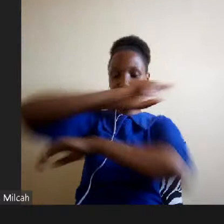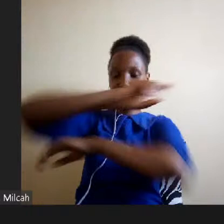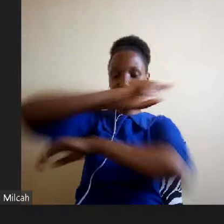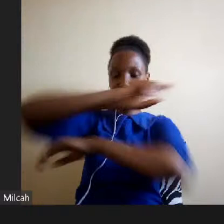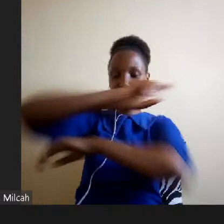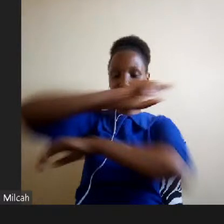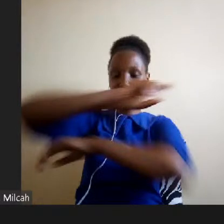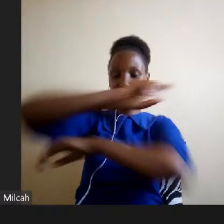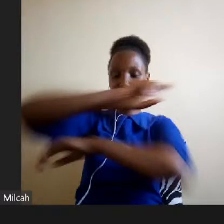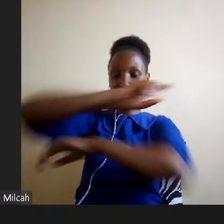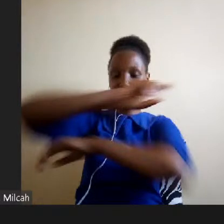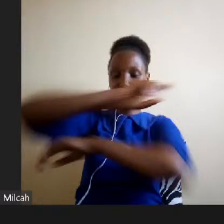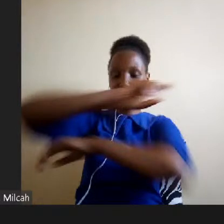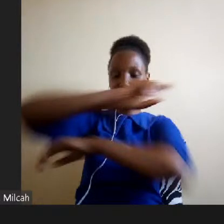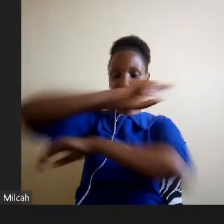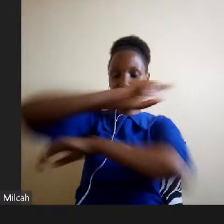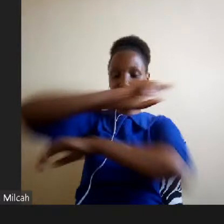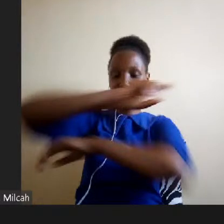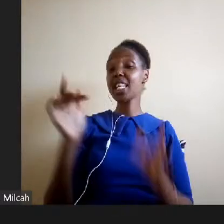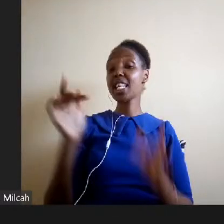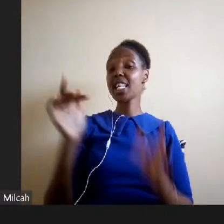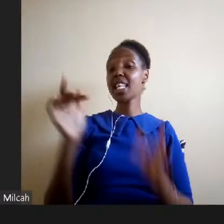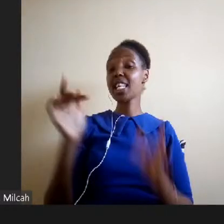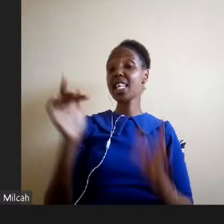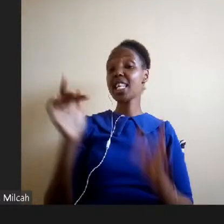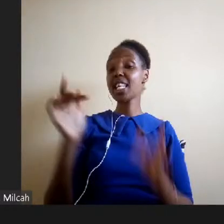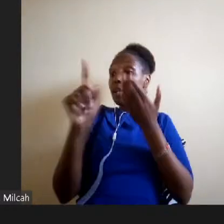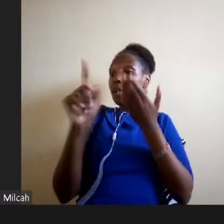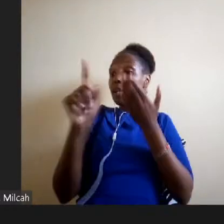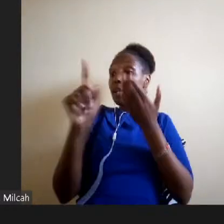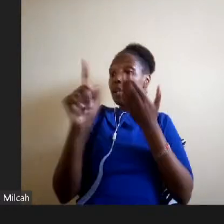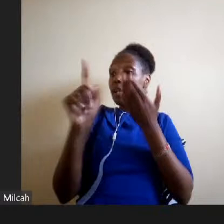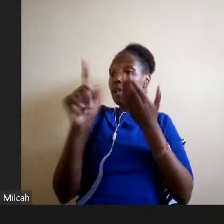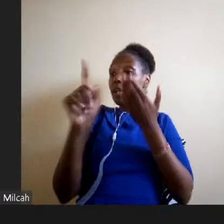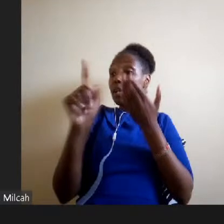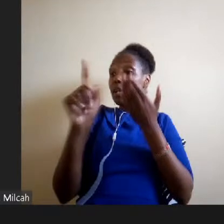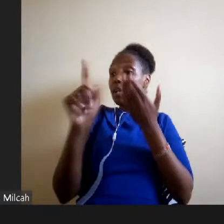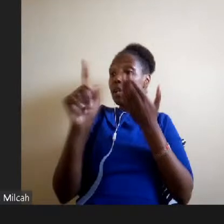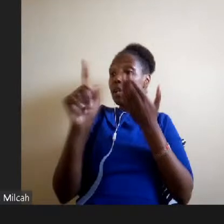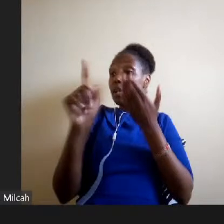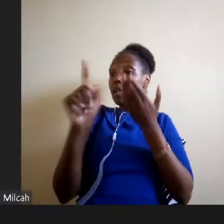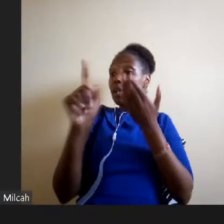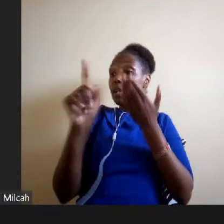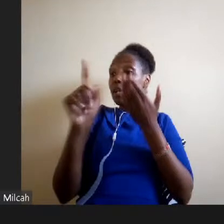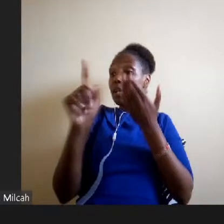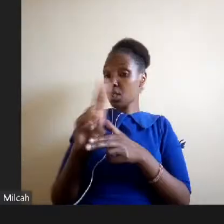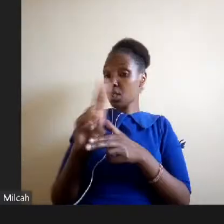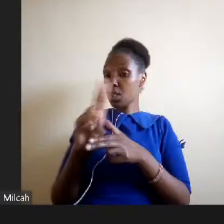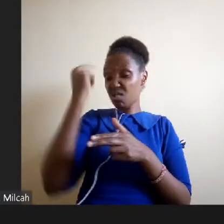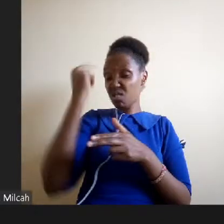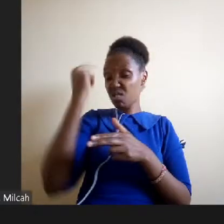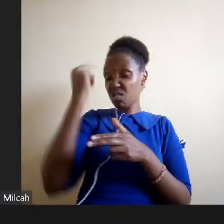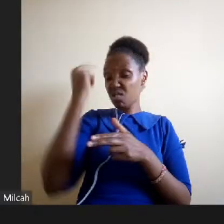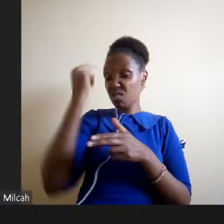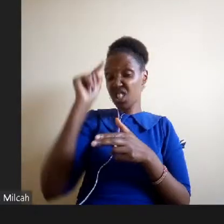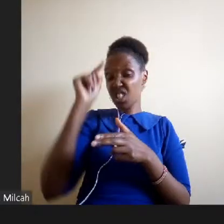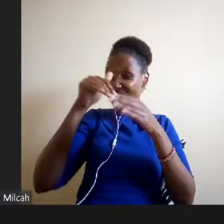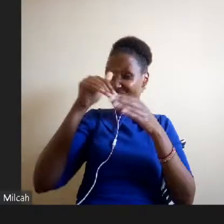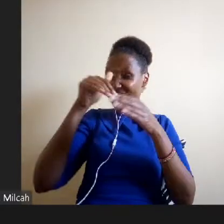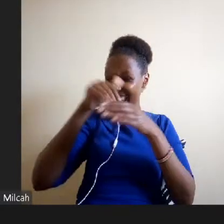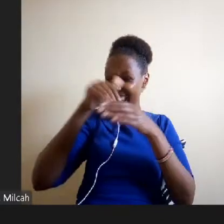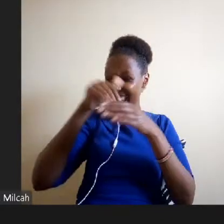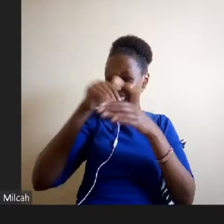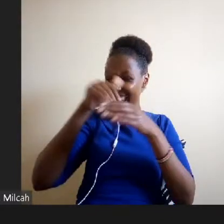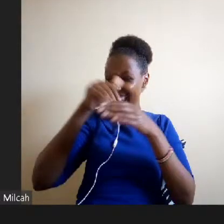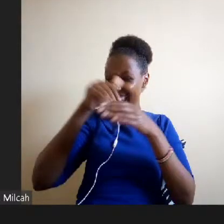children with these 5 core pillars. And this is content that you can progressively use over time, because it is a lot. You can just be chunking it